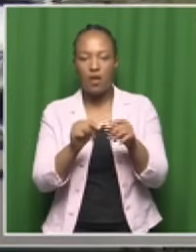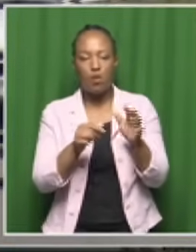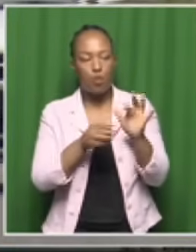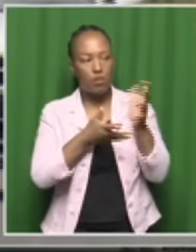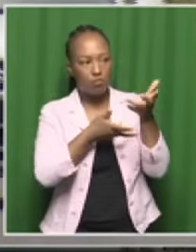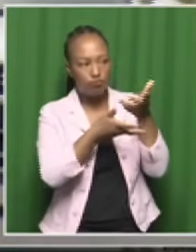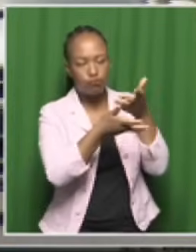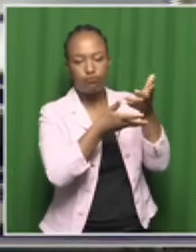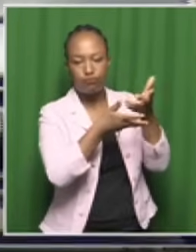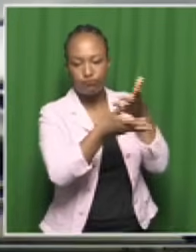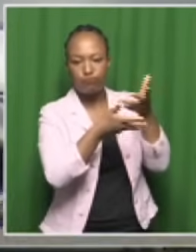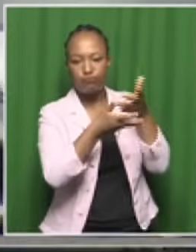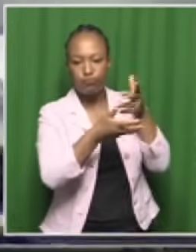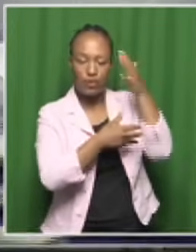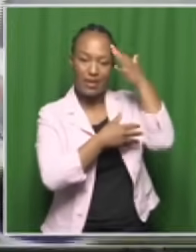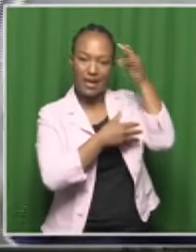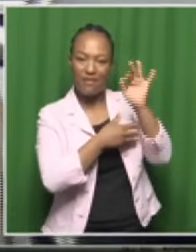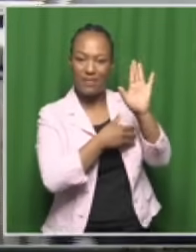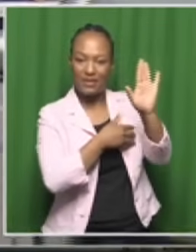with the government, and